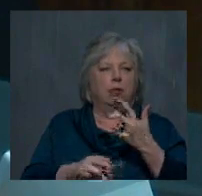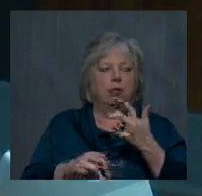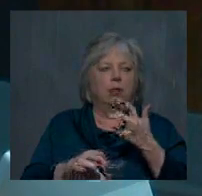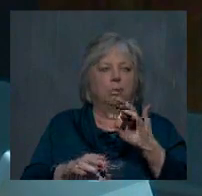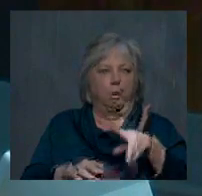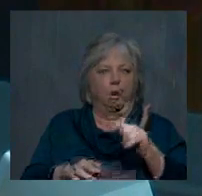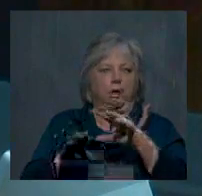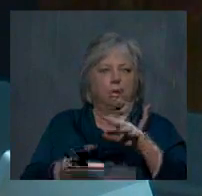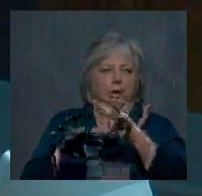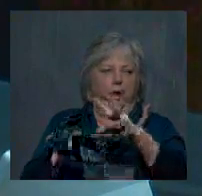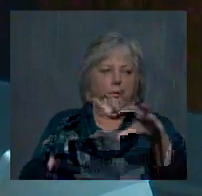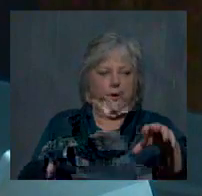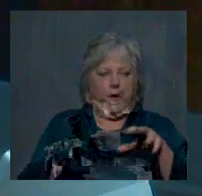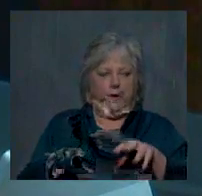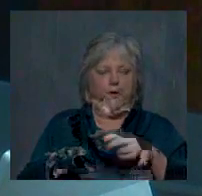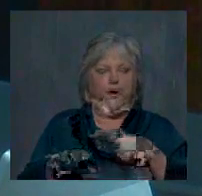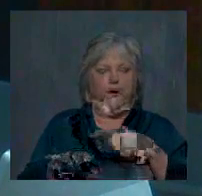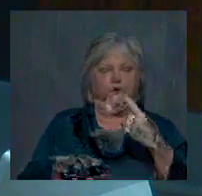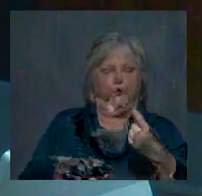condition